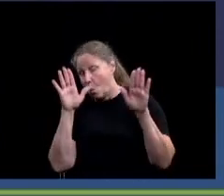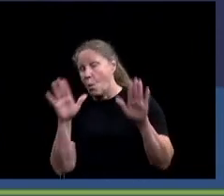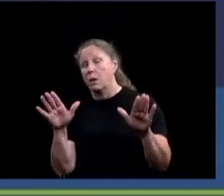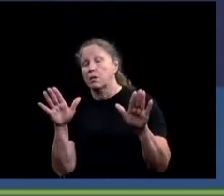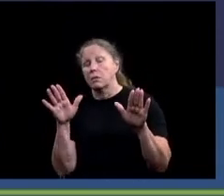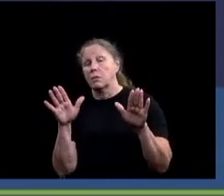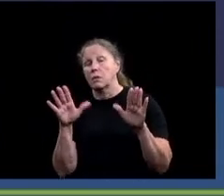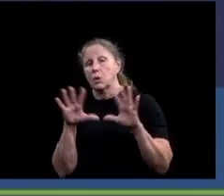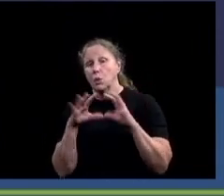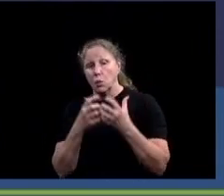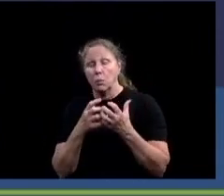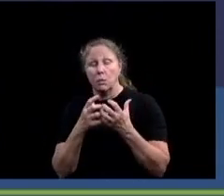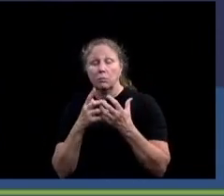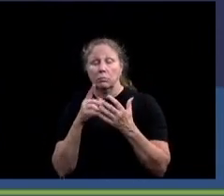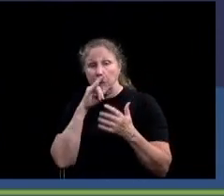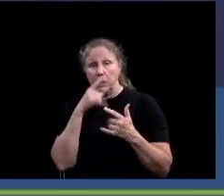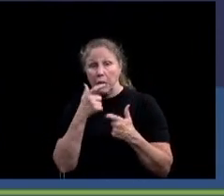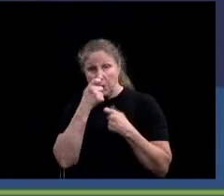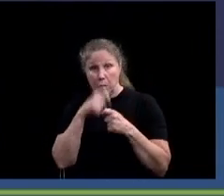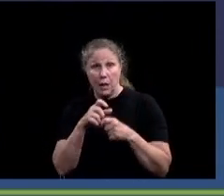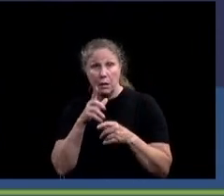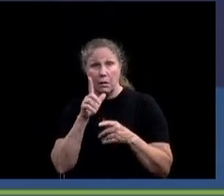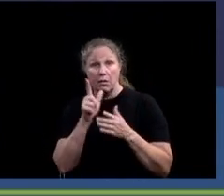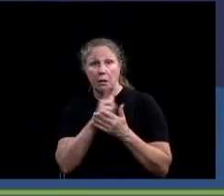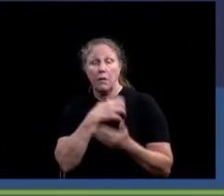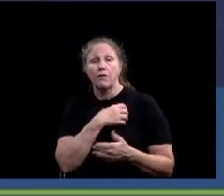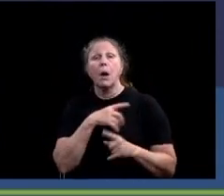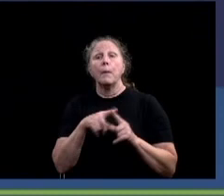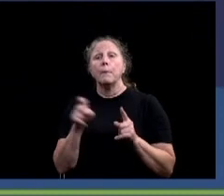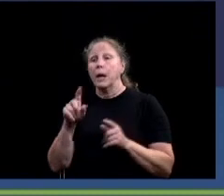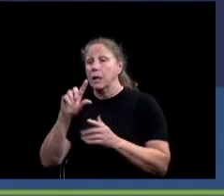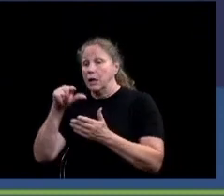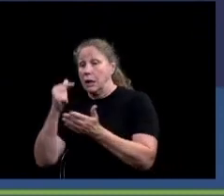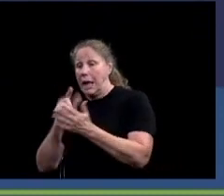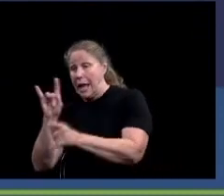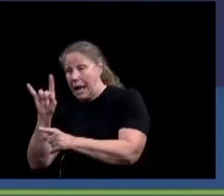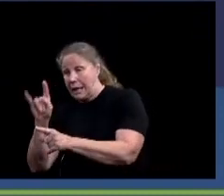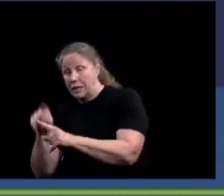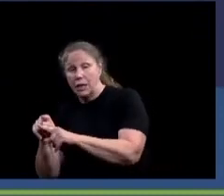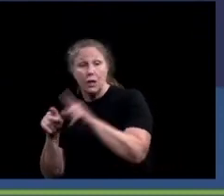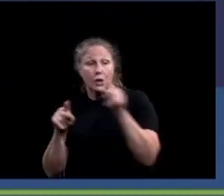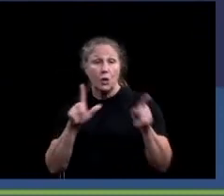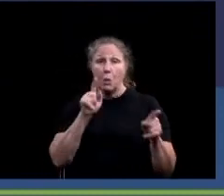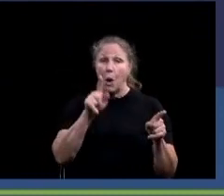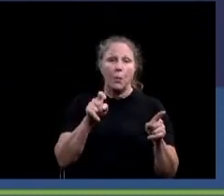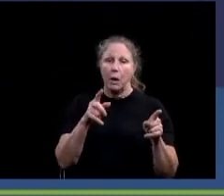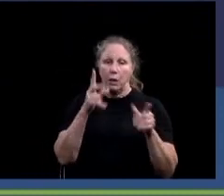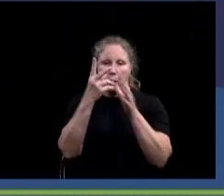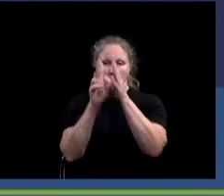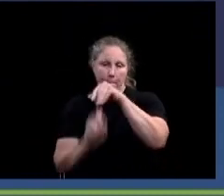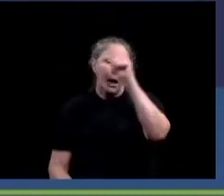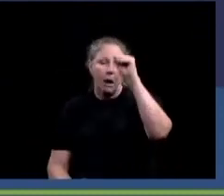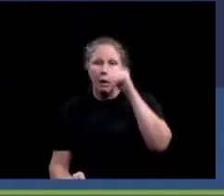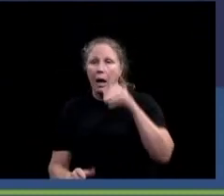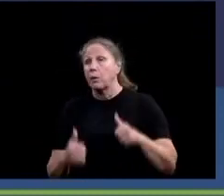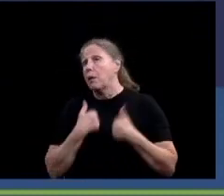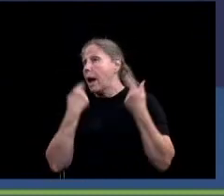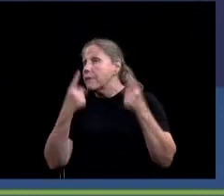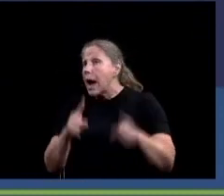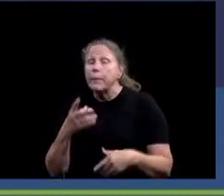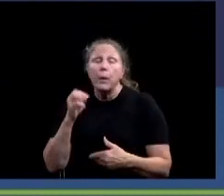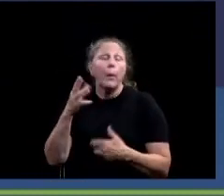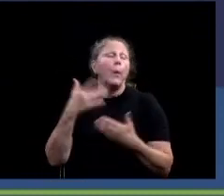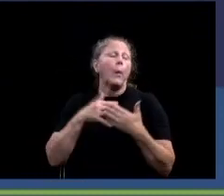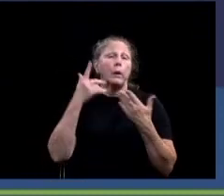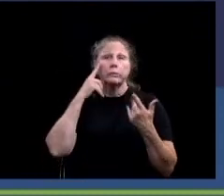we lose them from the time they turn 18 till the time they turn 21. Life happens, or they go decide to do something different. And so we